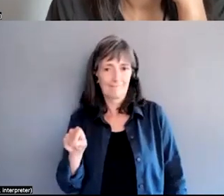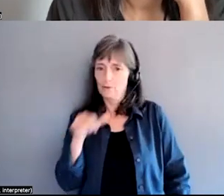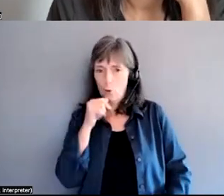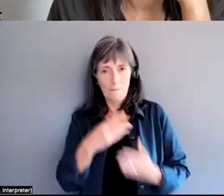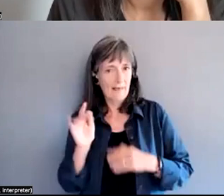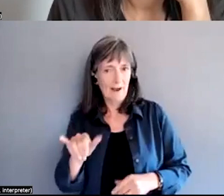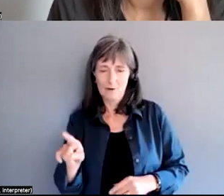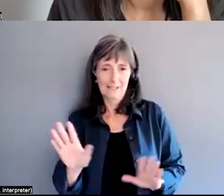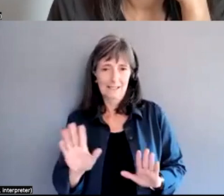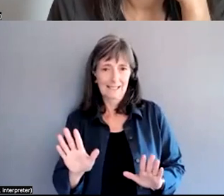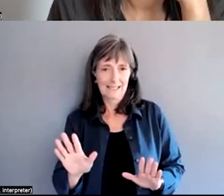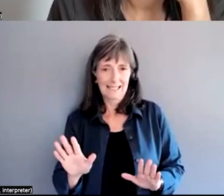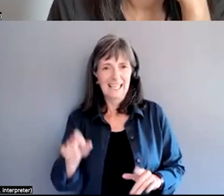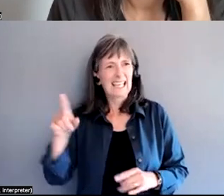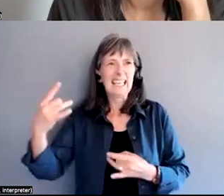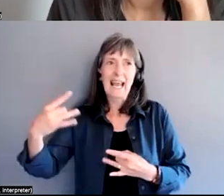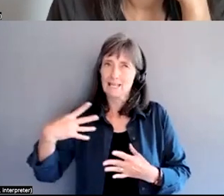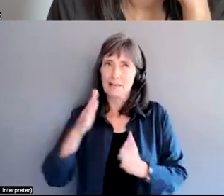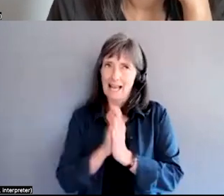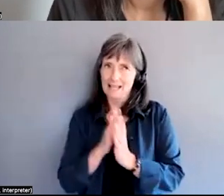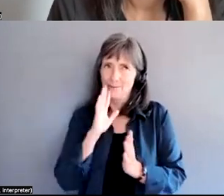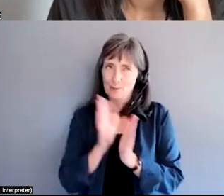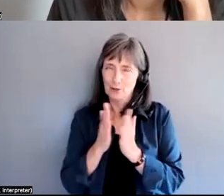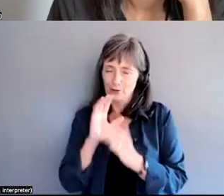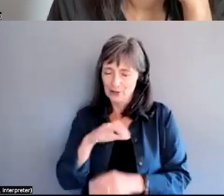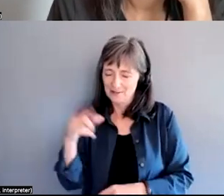He hates me asking for books for Christmas, by the way.